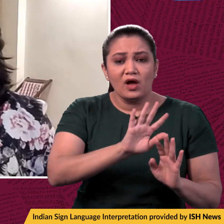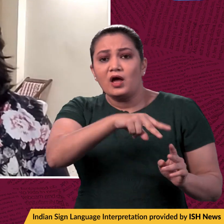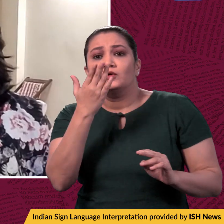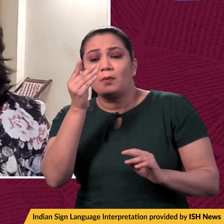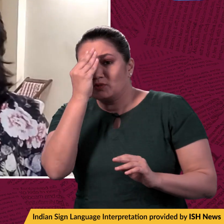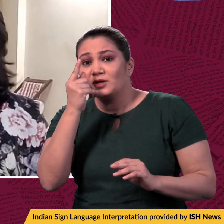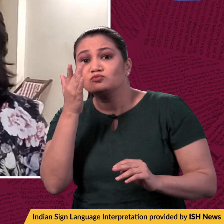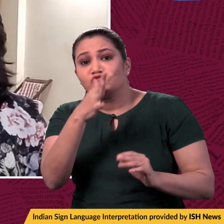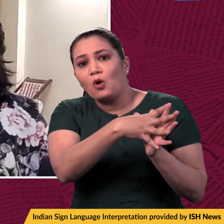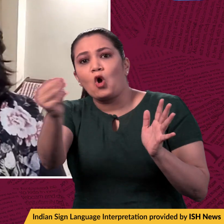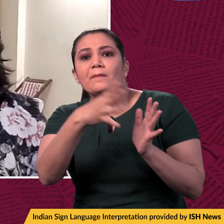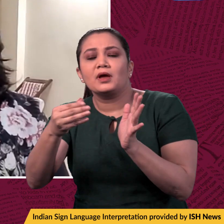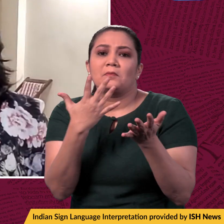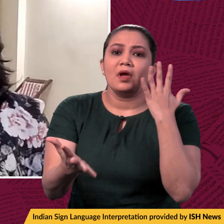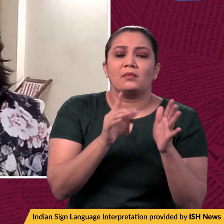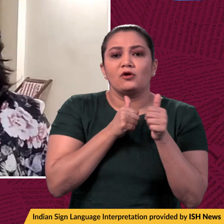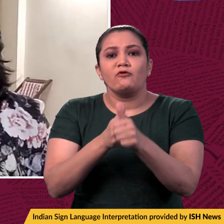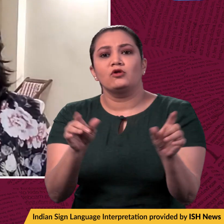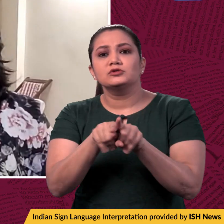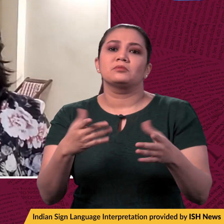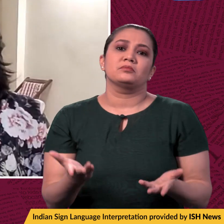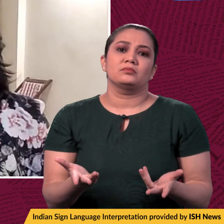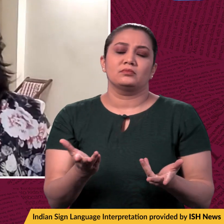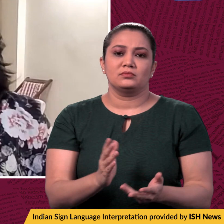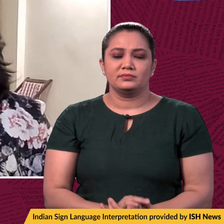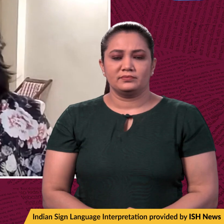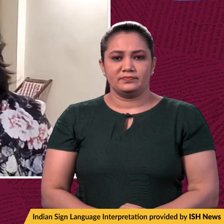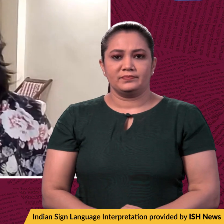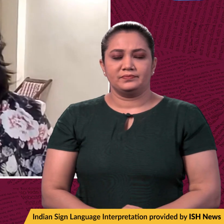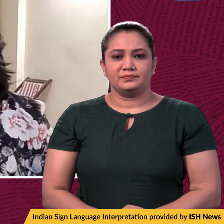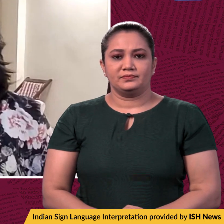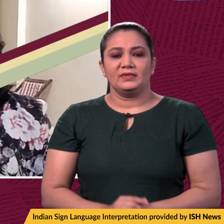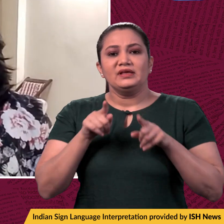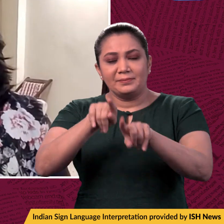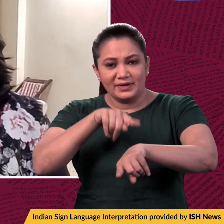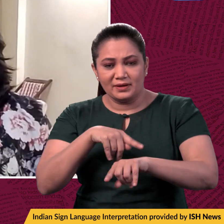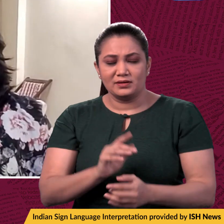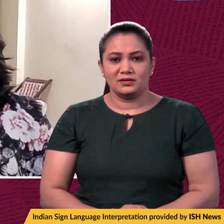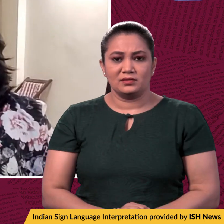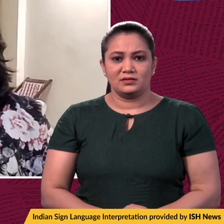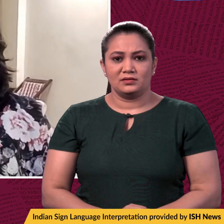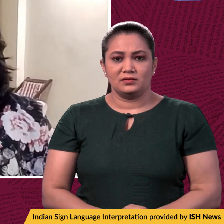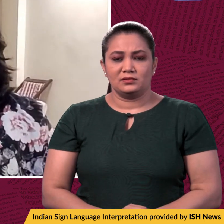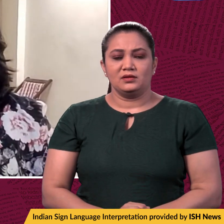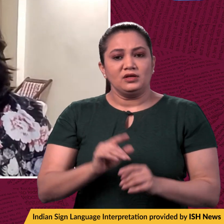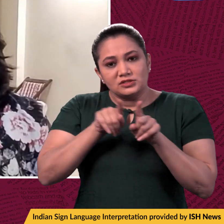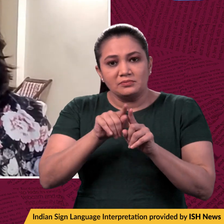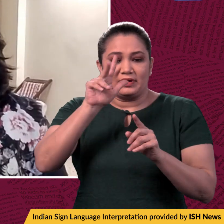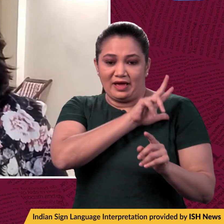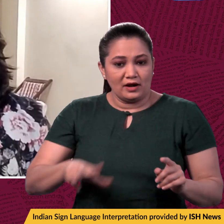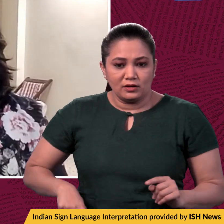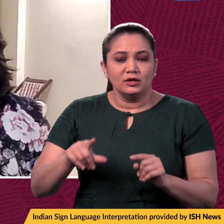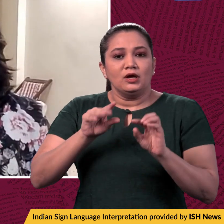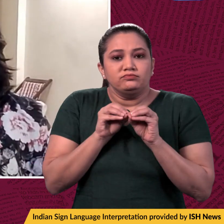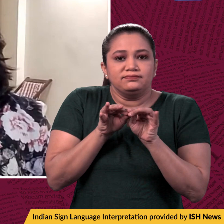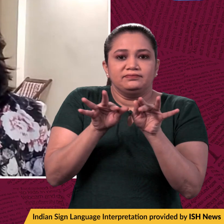teach, then Muslim students may follow suit. End quote. In the meantime, the row has spread to